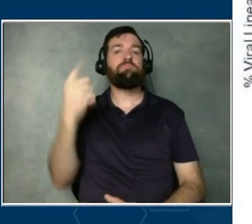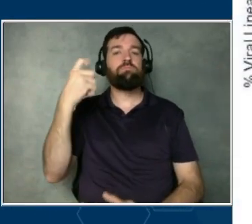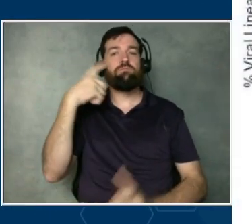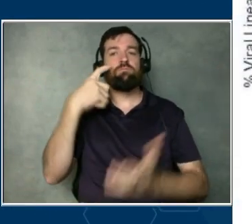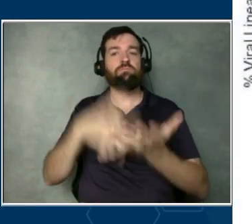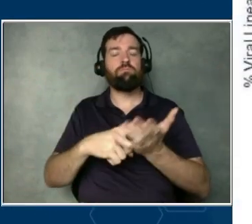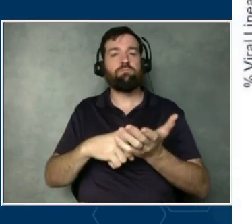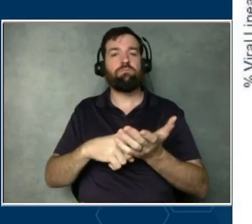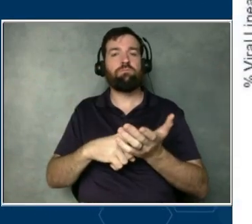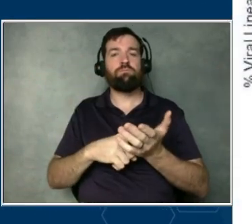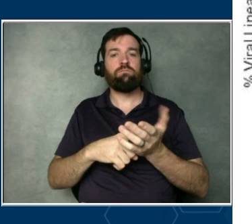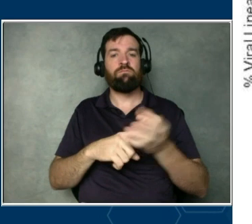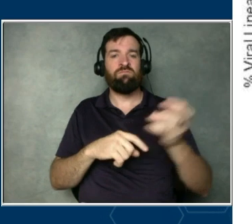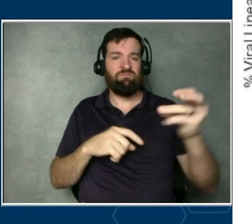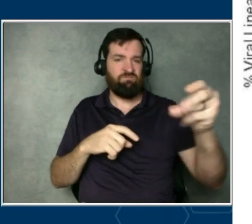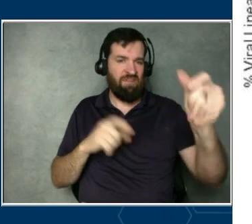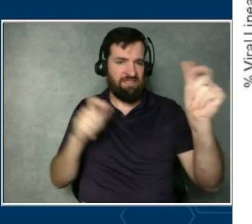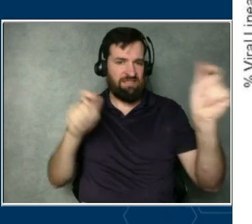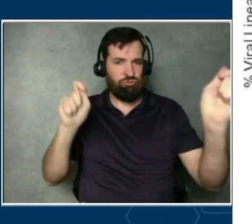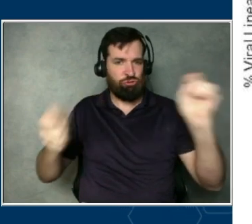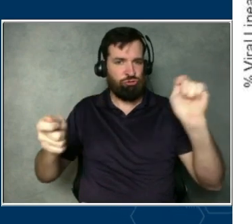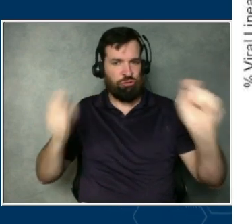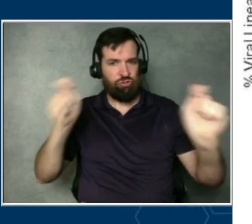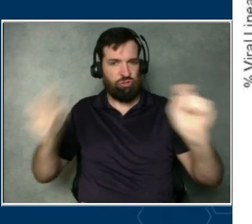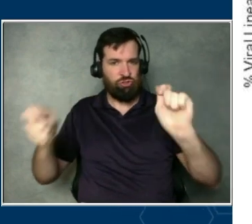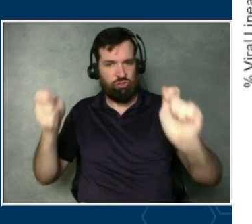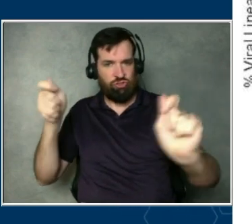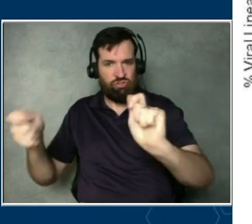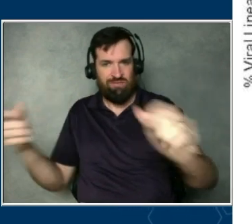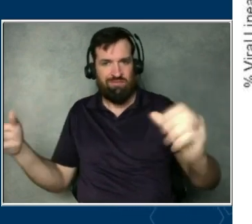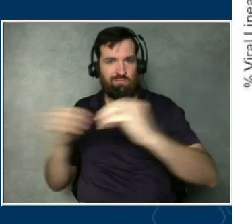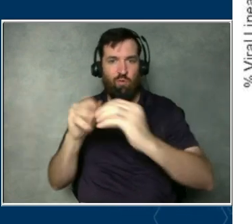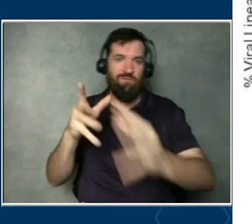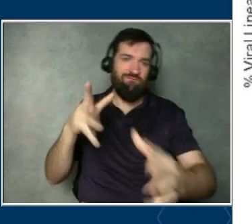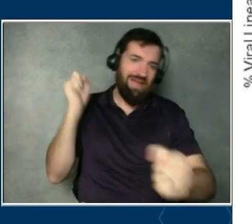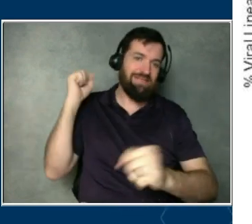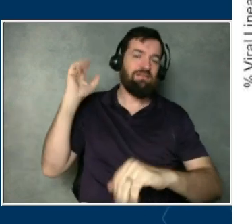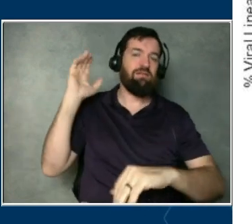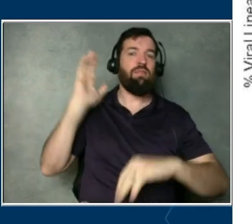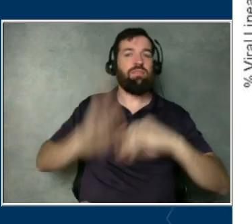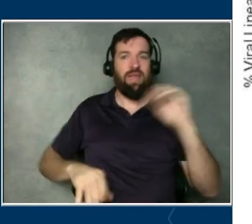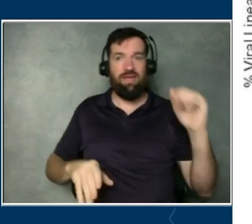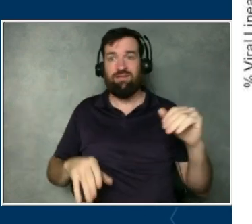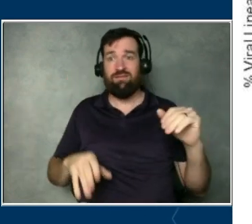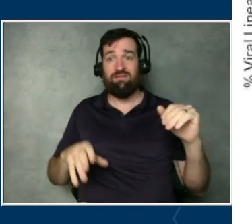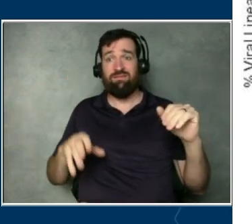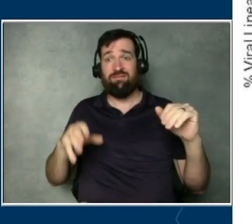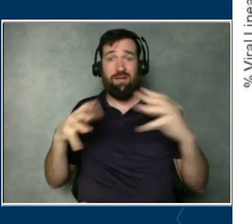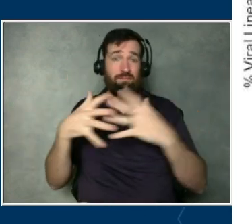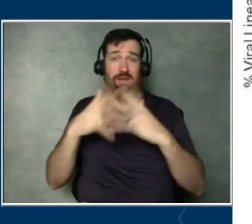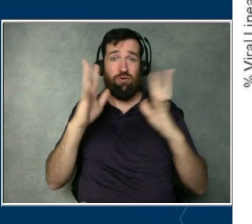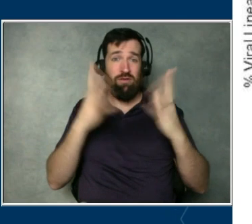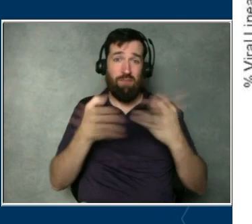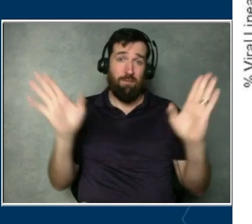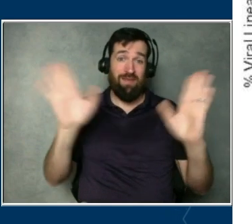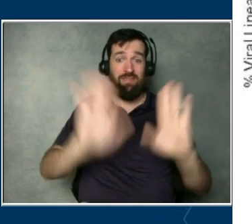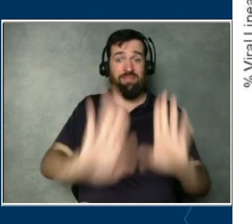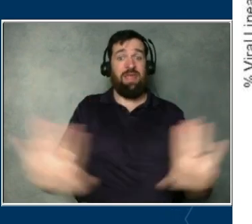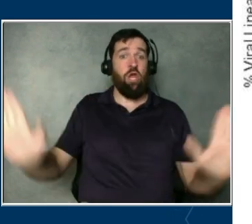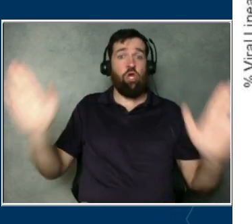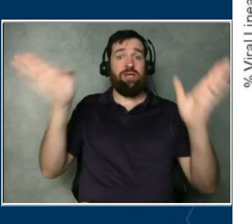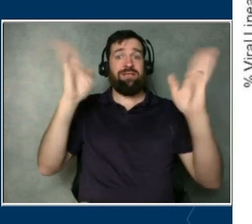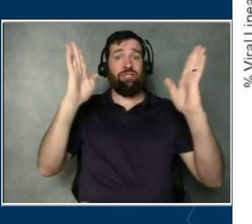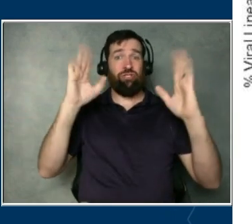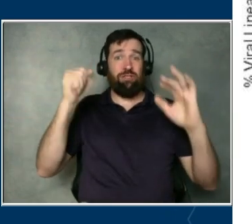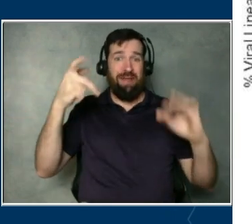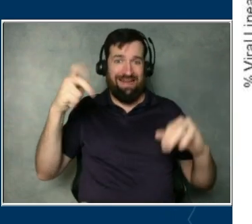this changes very quickly, and it changes faster than the attention span of the American public. And that's